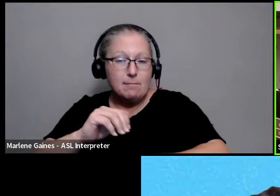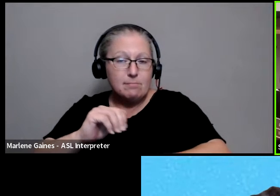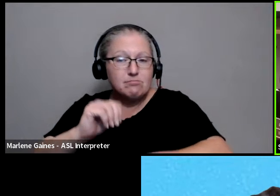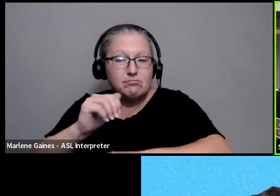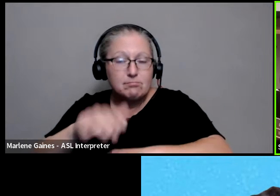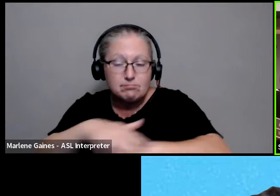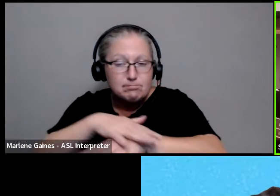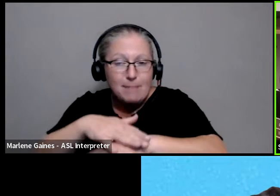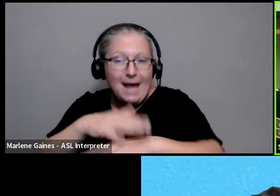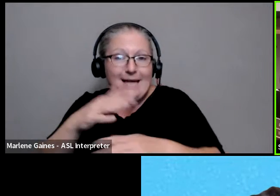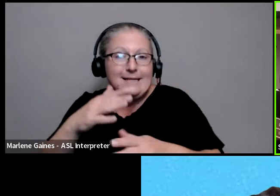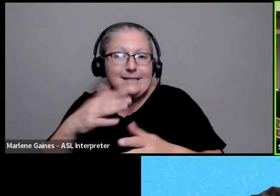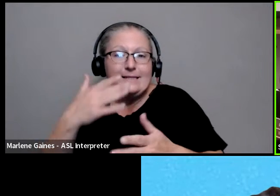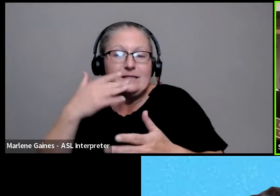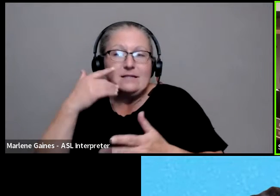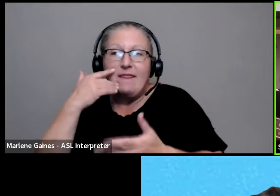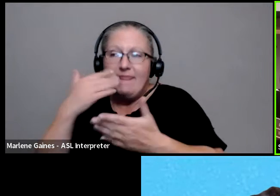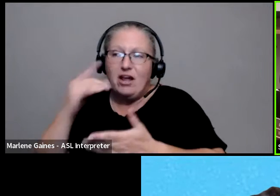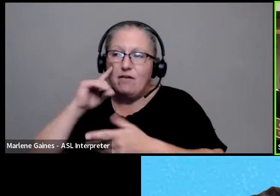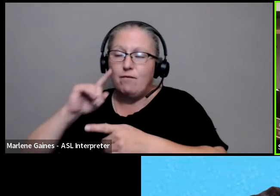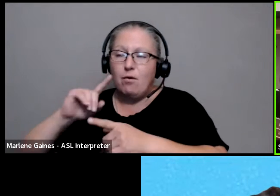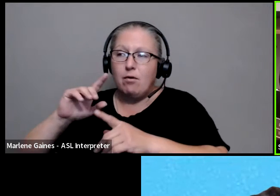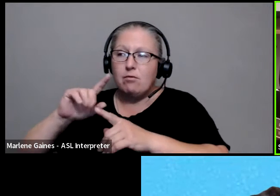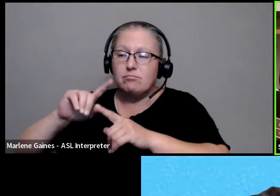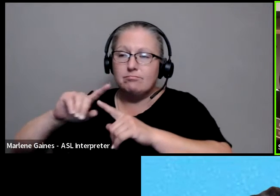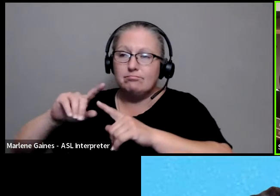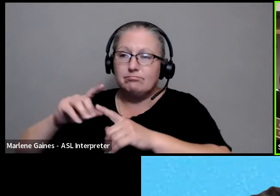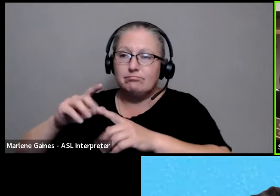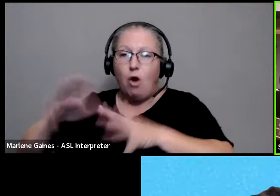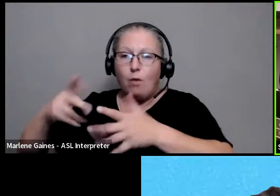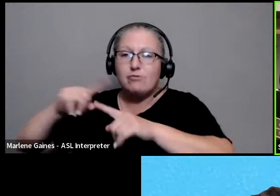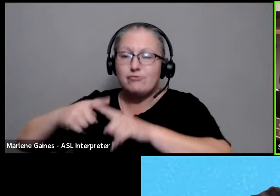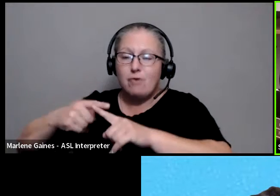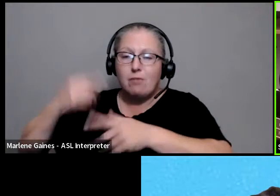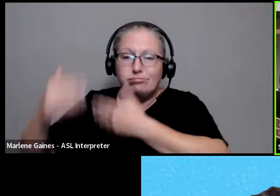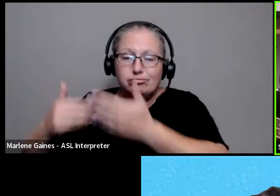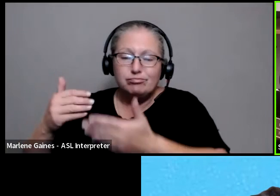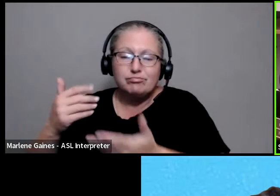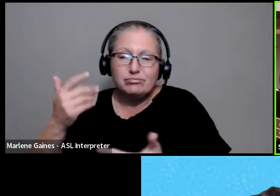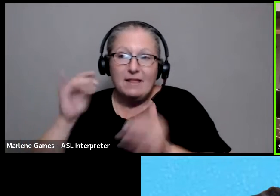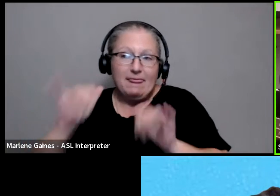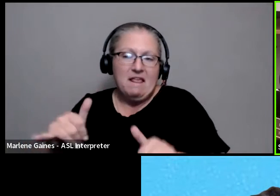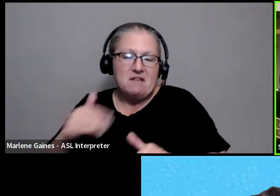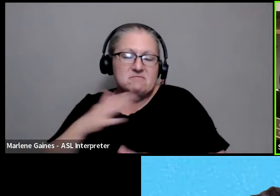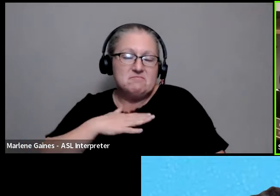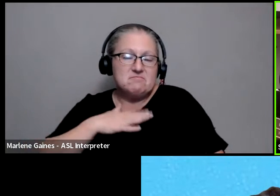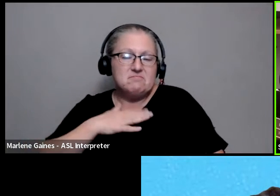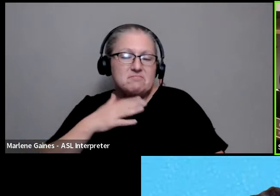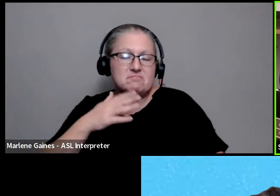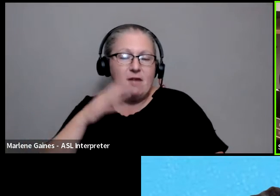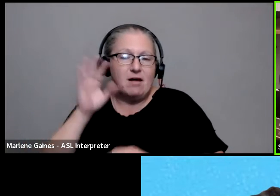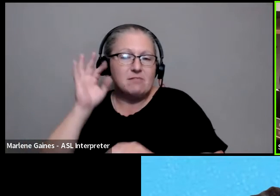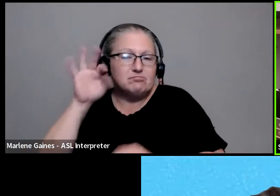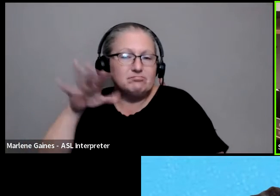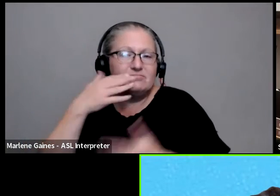groundwork. I think we have a good where we're going, and that's kind of where I'm at. Thank you.